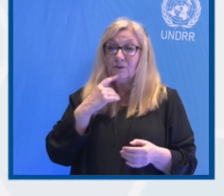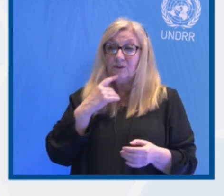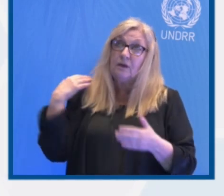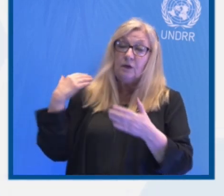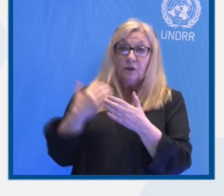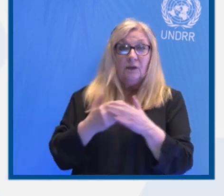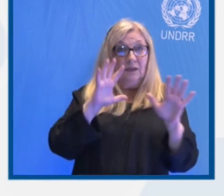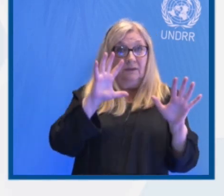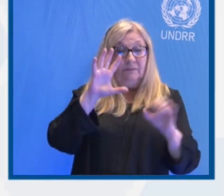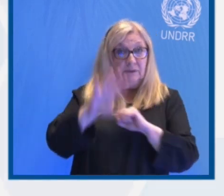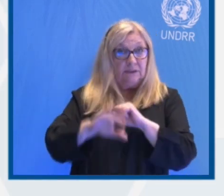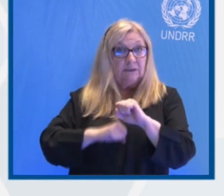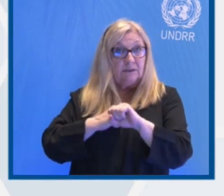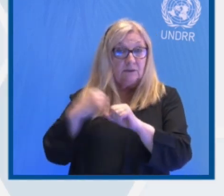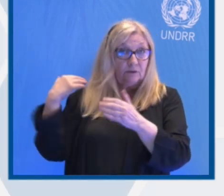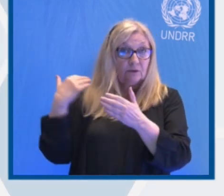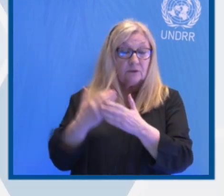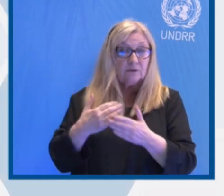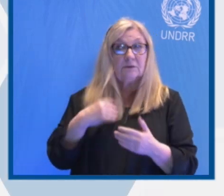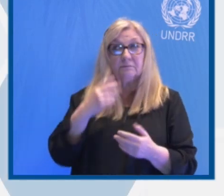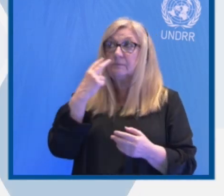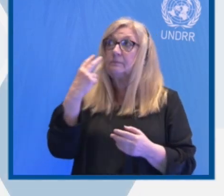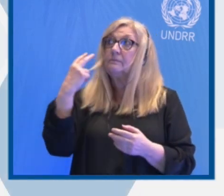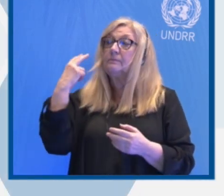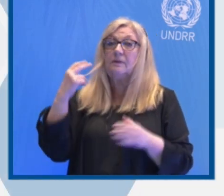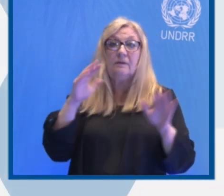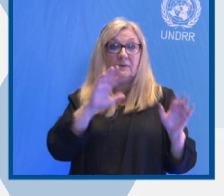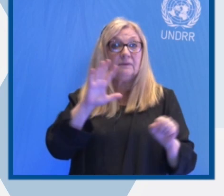or so, we have a real opportunity to